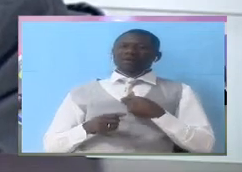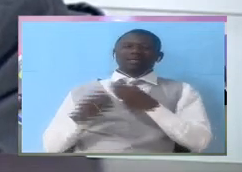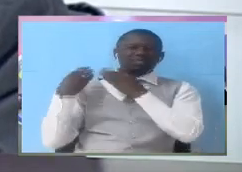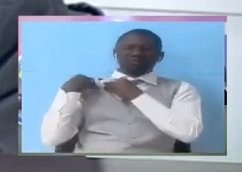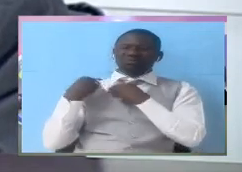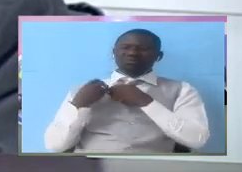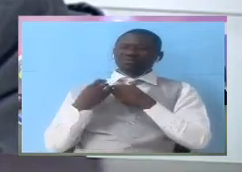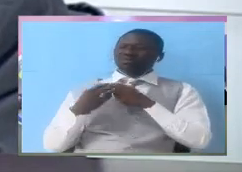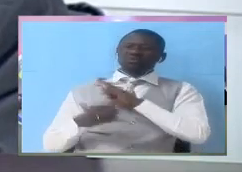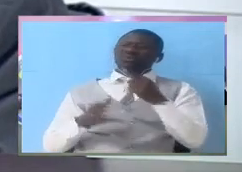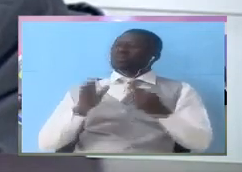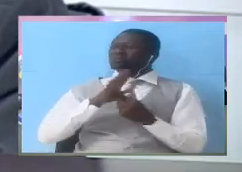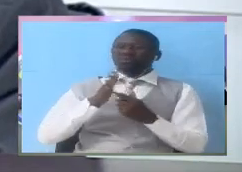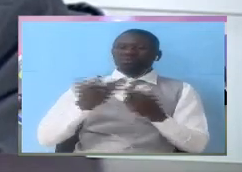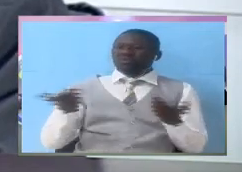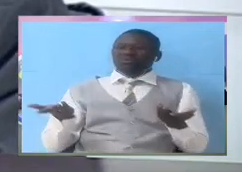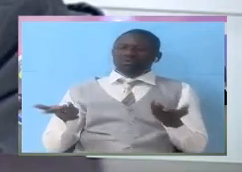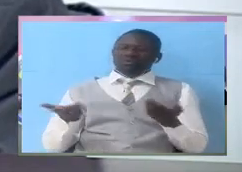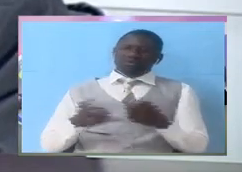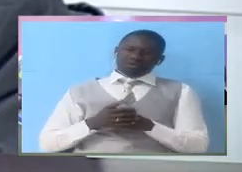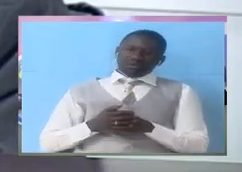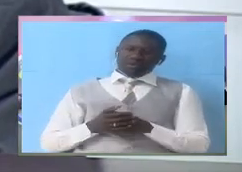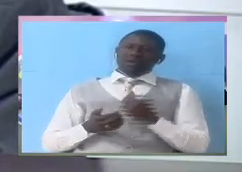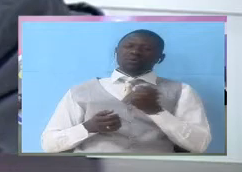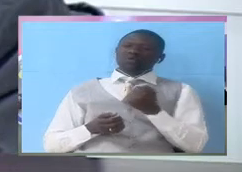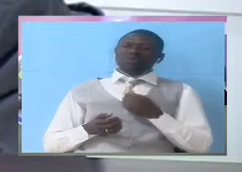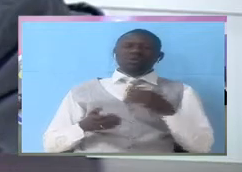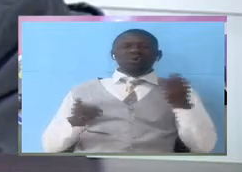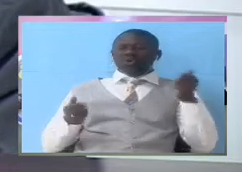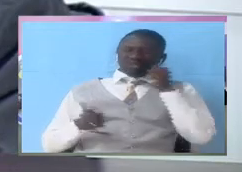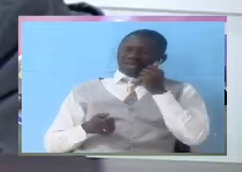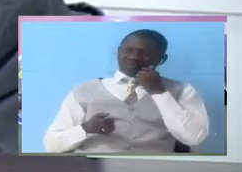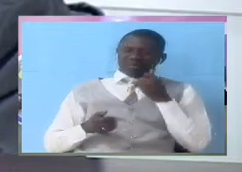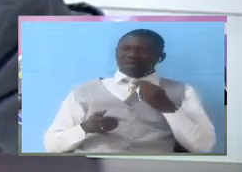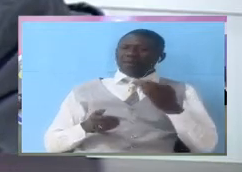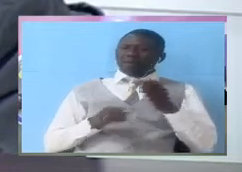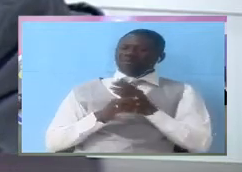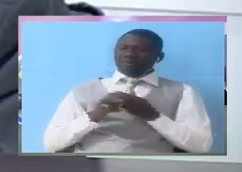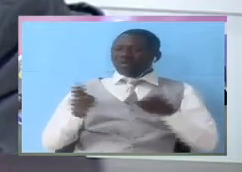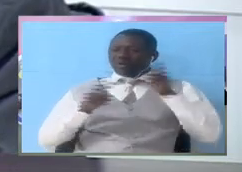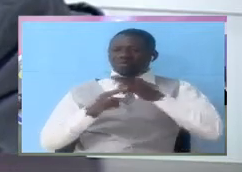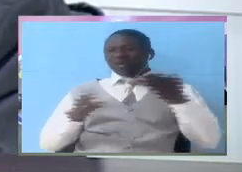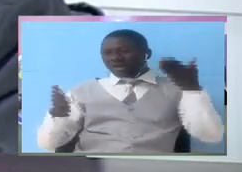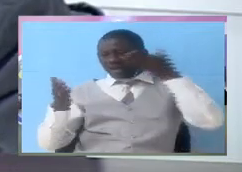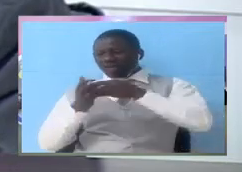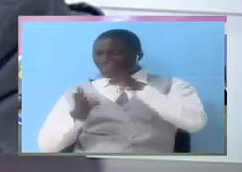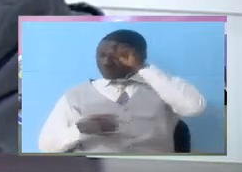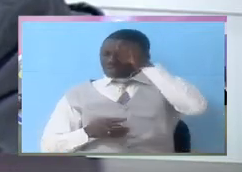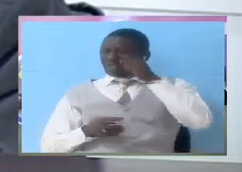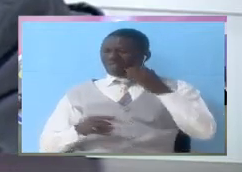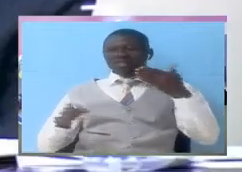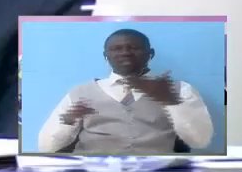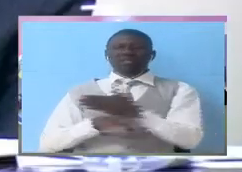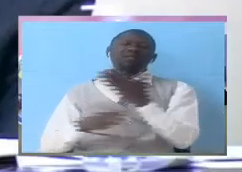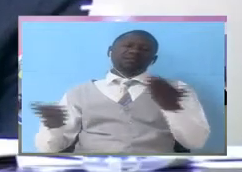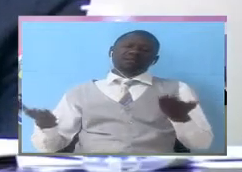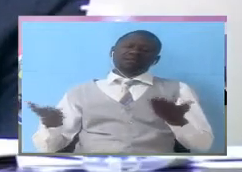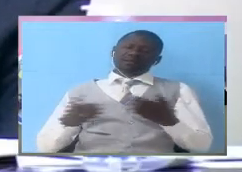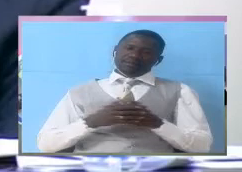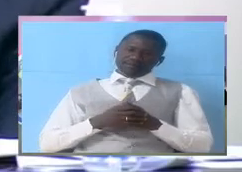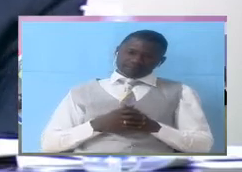Lool nak bu boba da fay nasax lool li nga xamné ni mo nekkon suma warugal ci mbiri panel bobu ci walé yobbu bata xel. How would